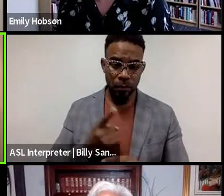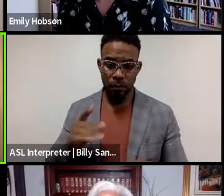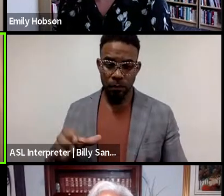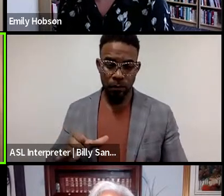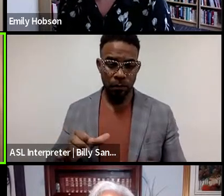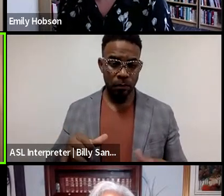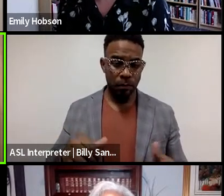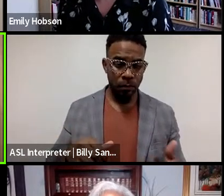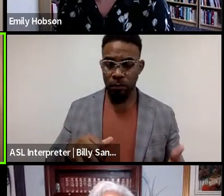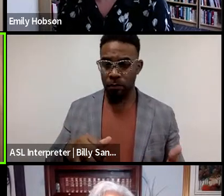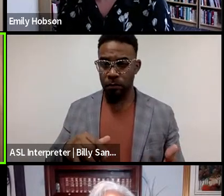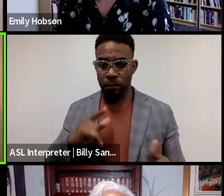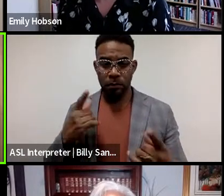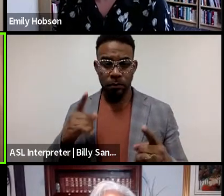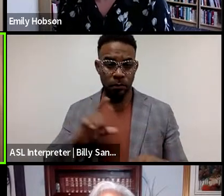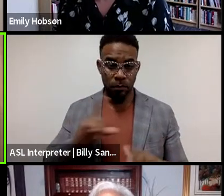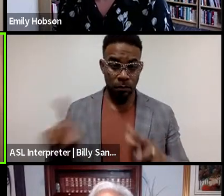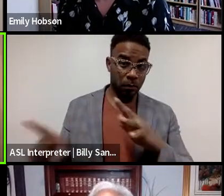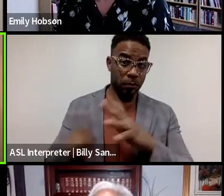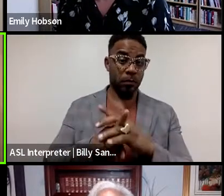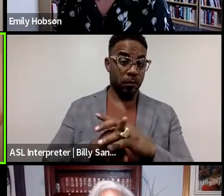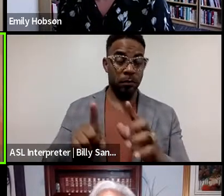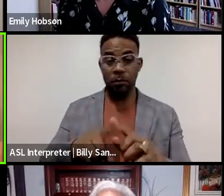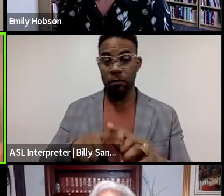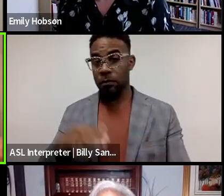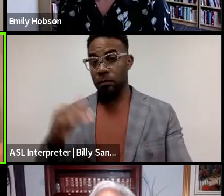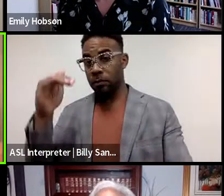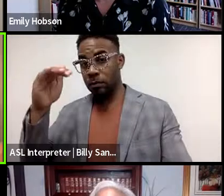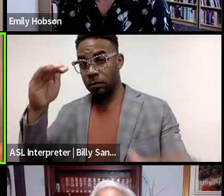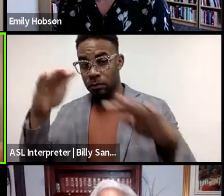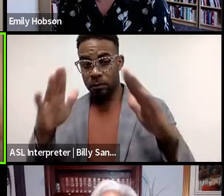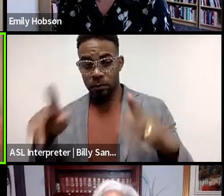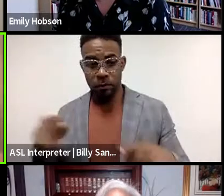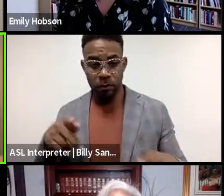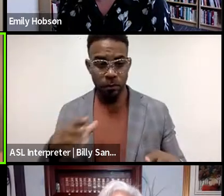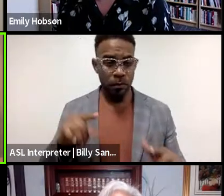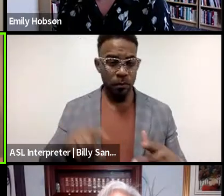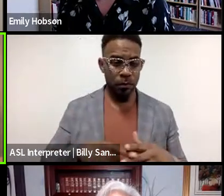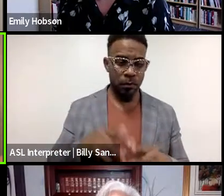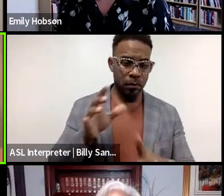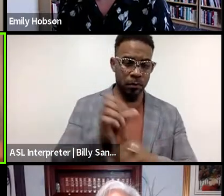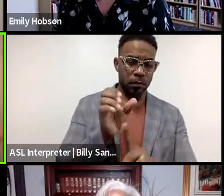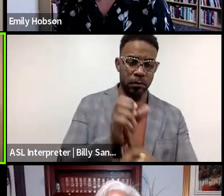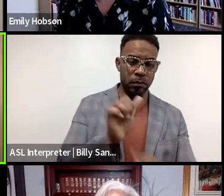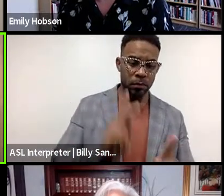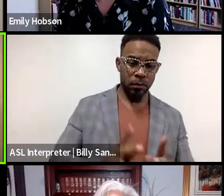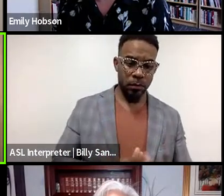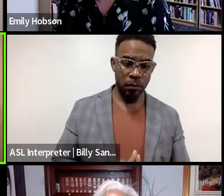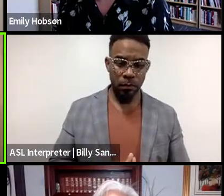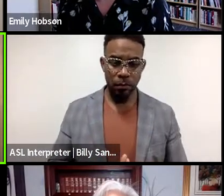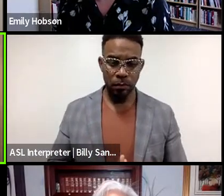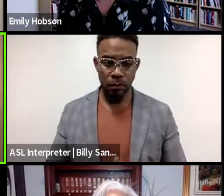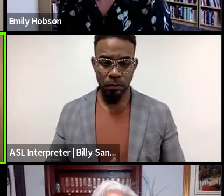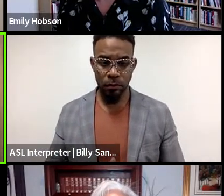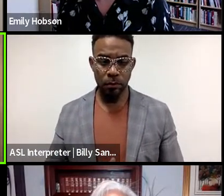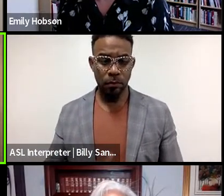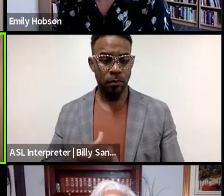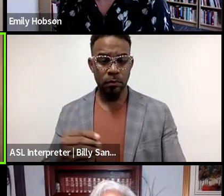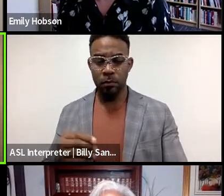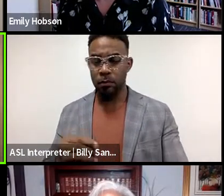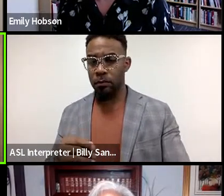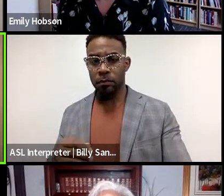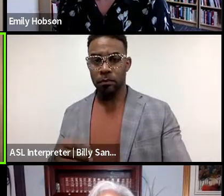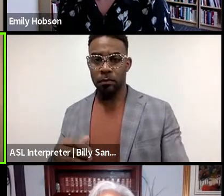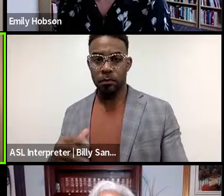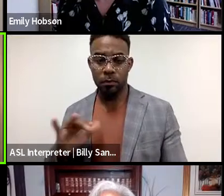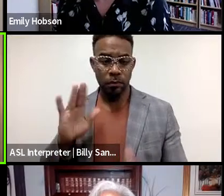They happened when police showed up to a house party and started arresting people, you know, again, something that would never happen in